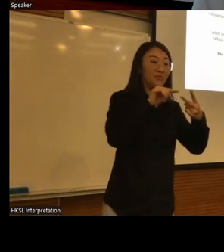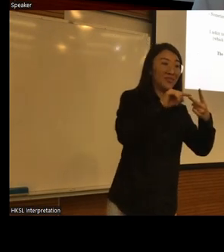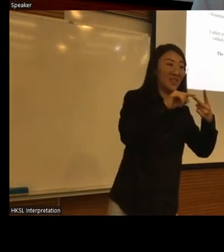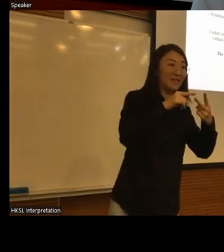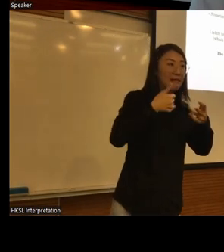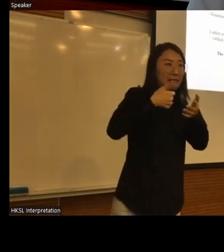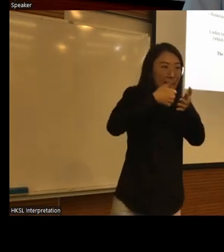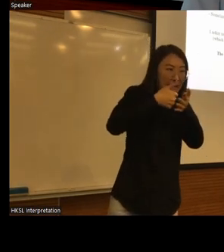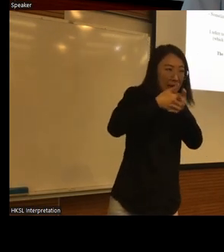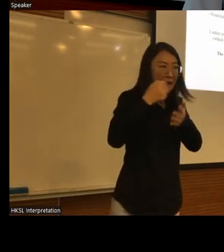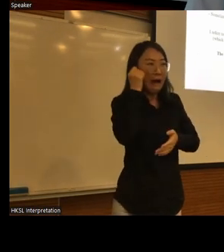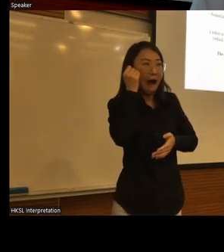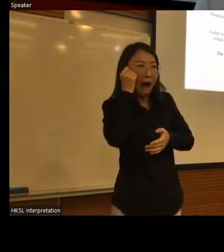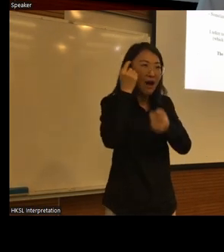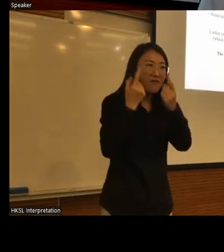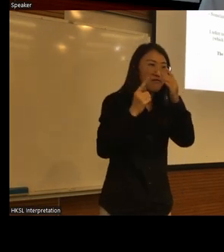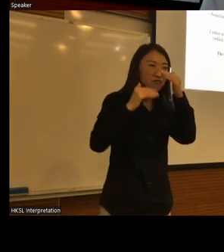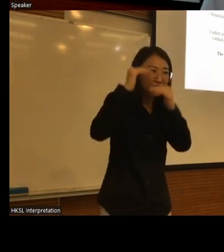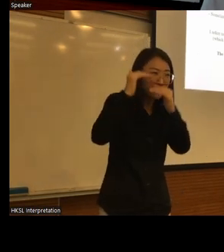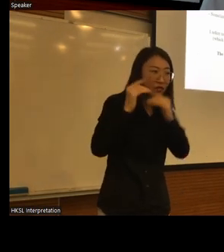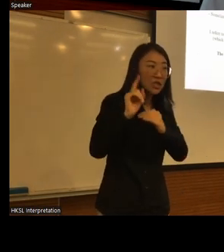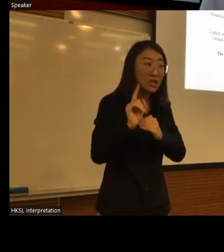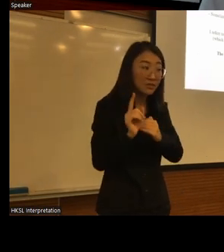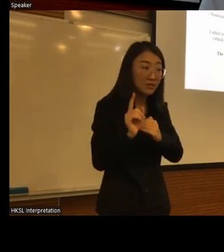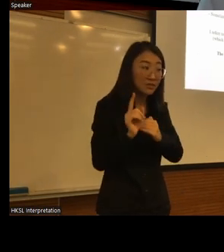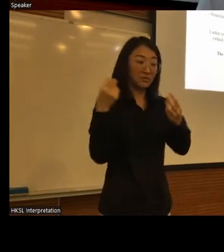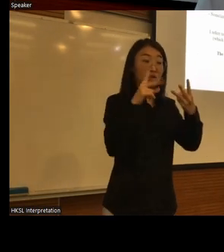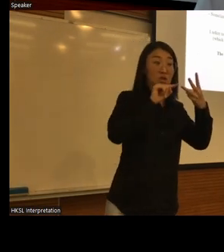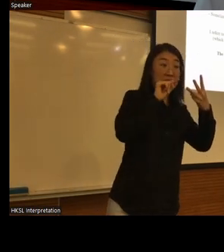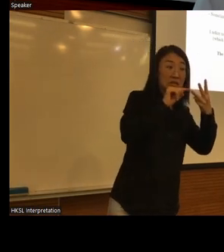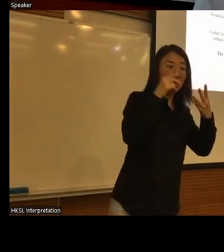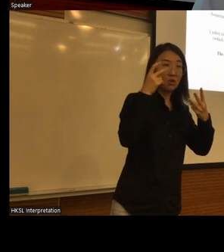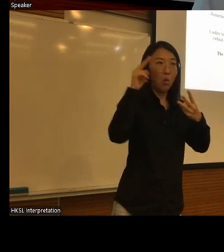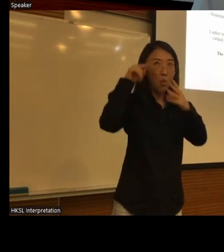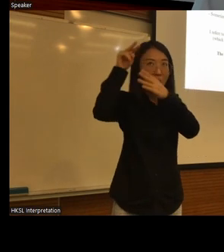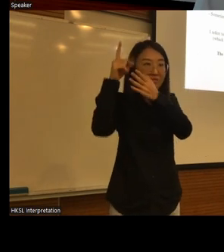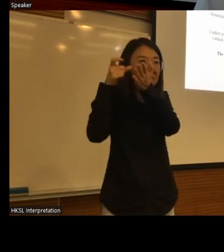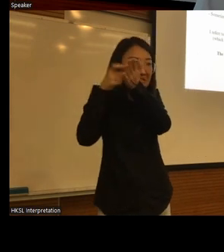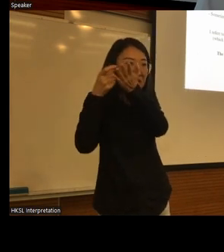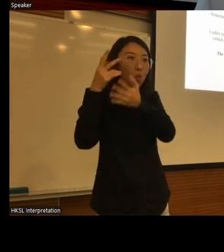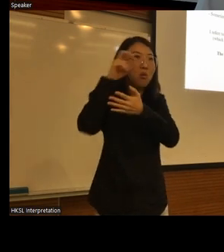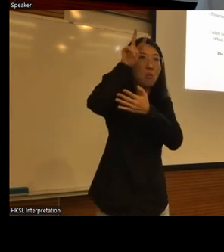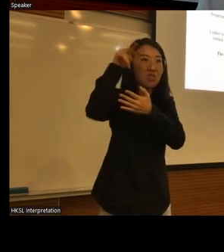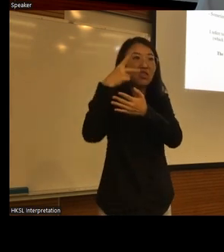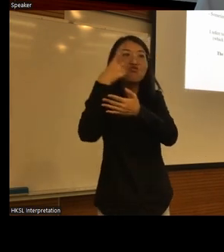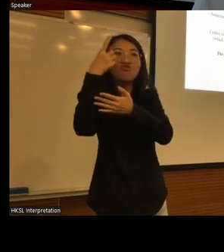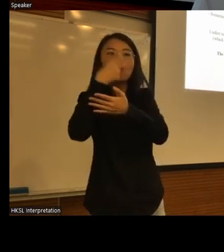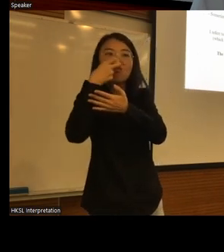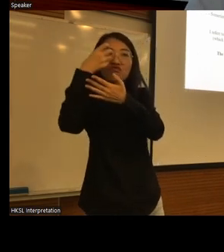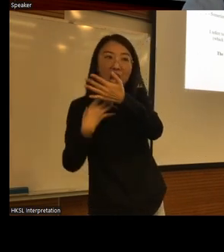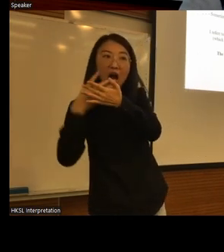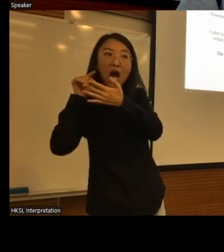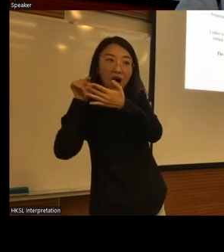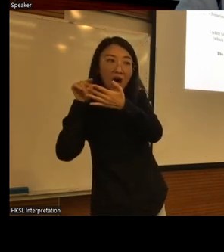takes to find a word, or not just a word, or a rule of grammar, etc., and use it,